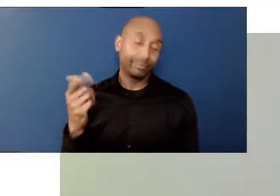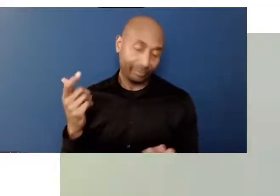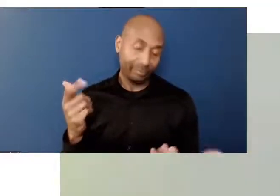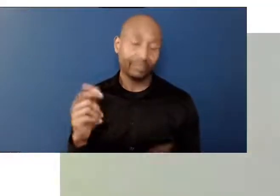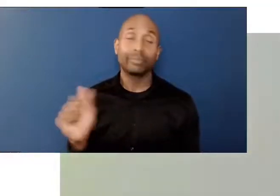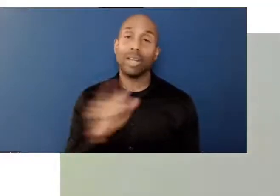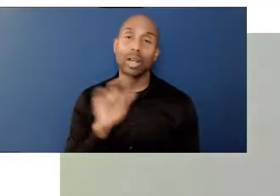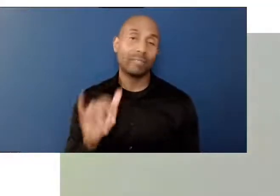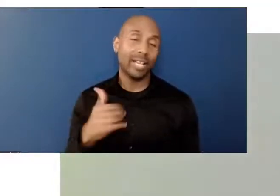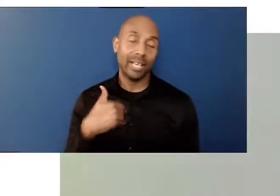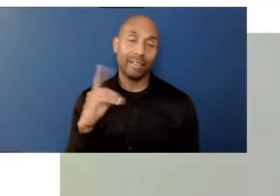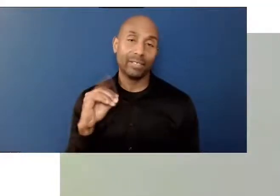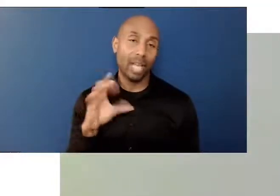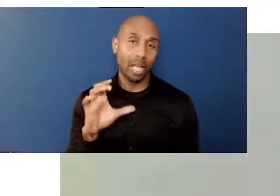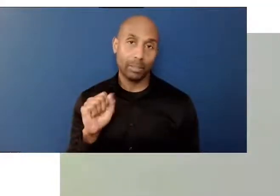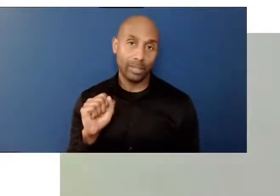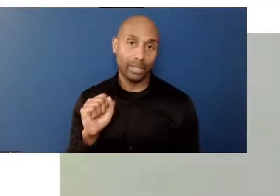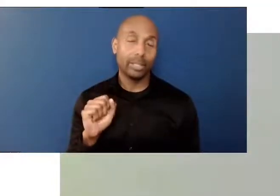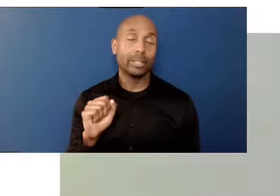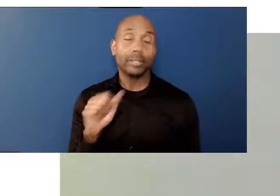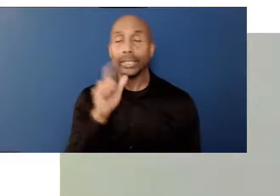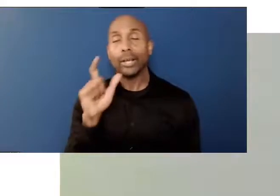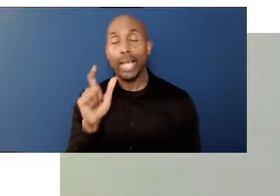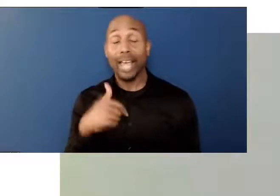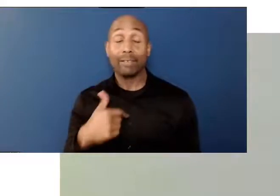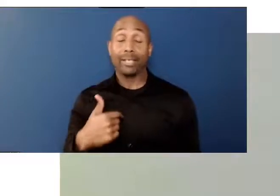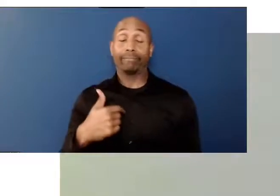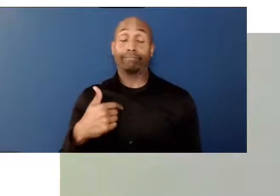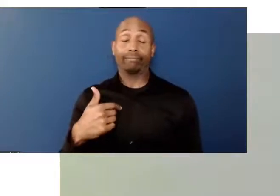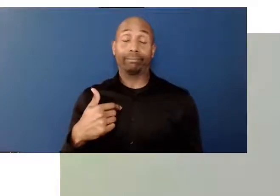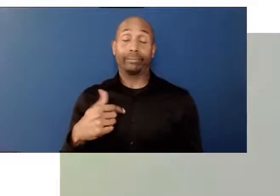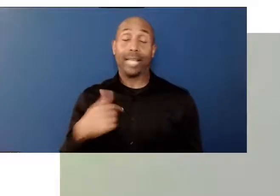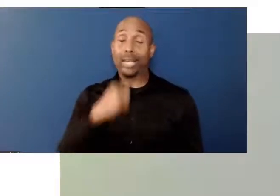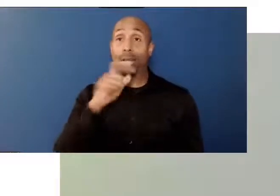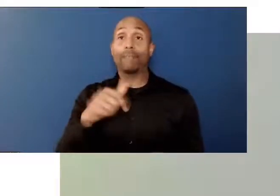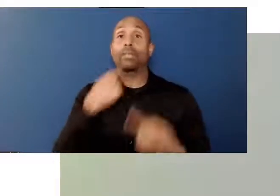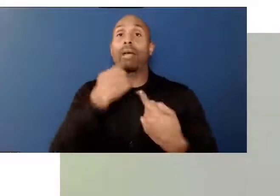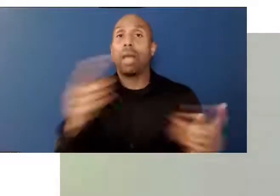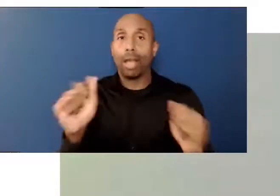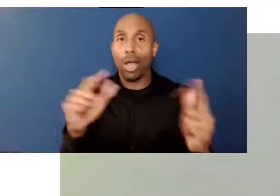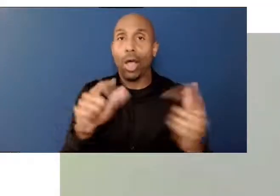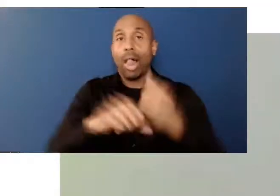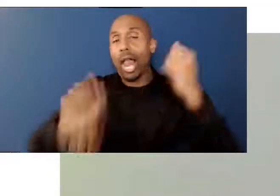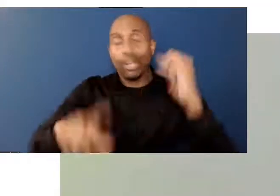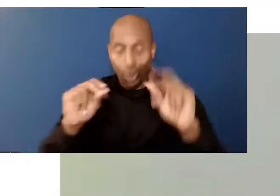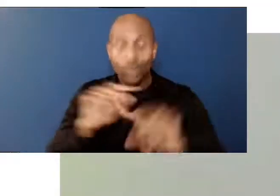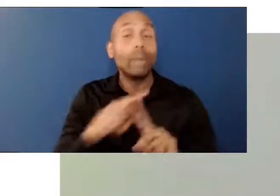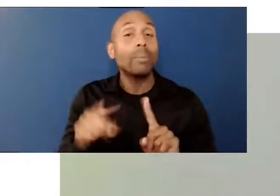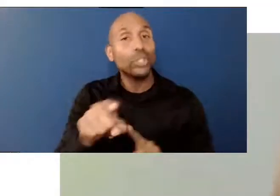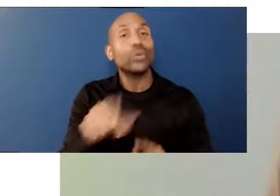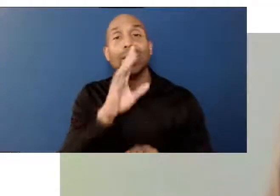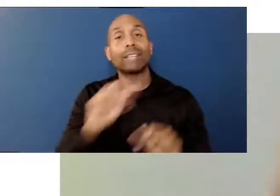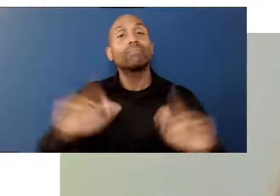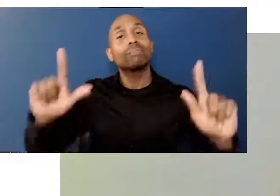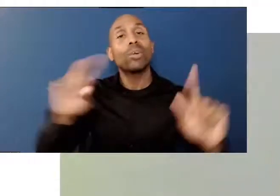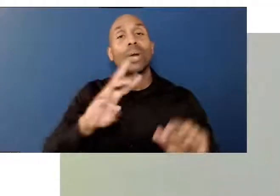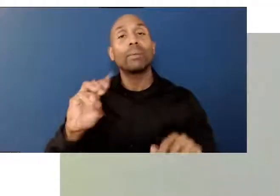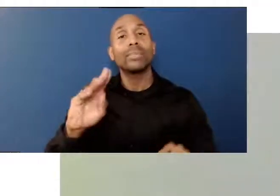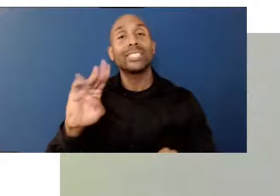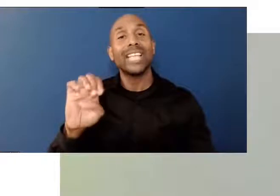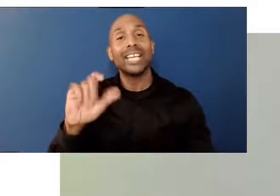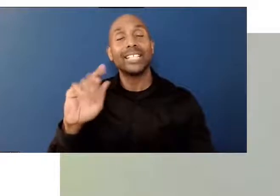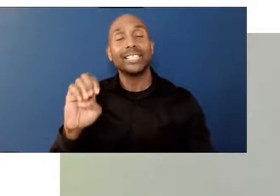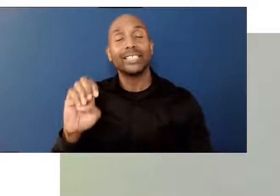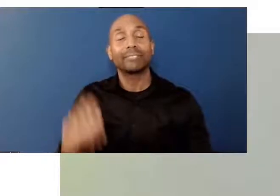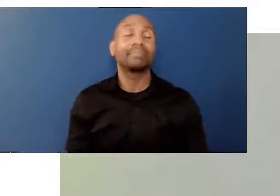long, but all of these documents are available on the Accessibility Directorate website. And we're actually working now on the Minister's